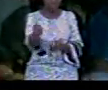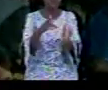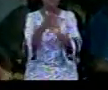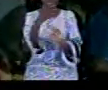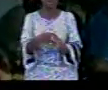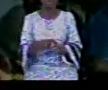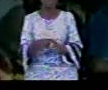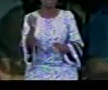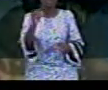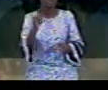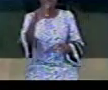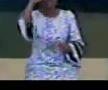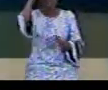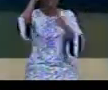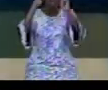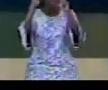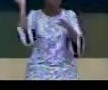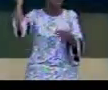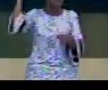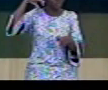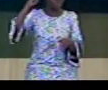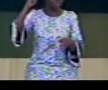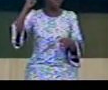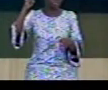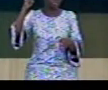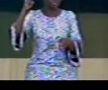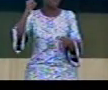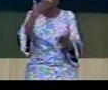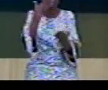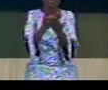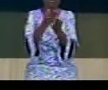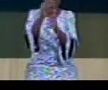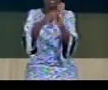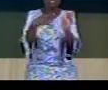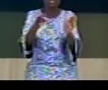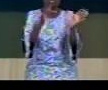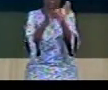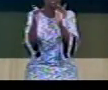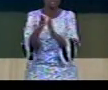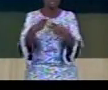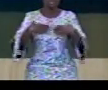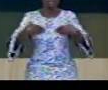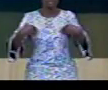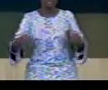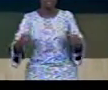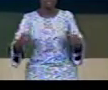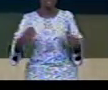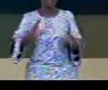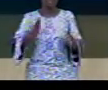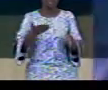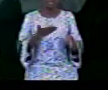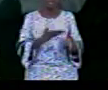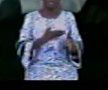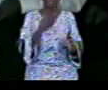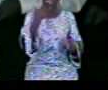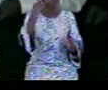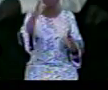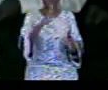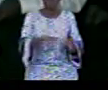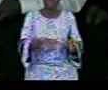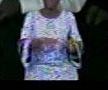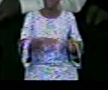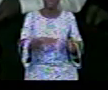grace, gracious goodness of Jesus, healing our fatal sicknesses. Number three,